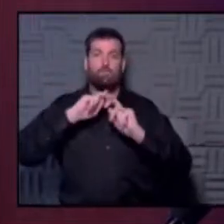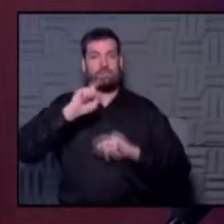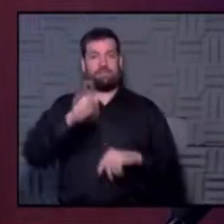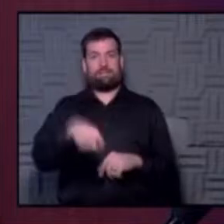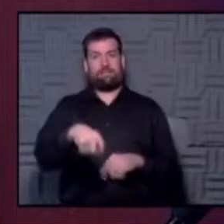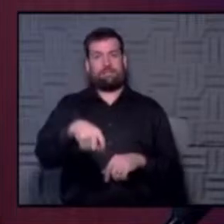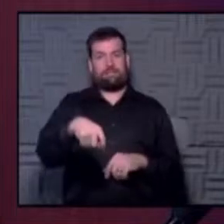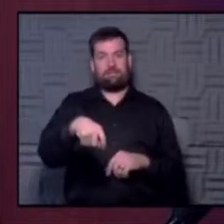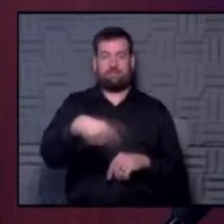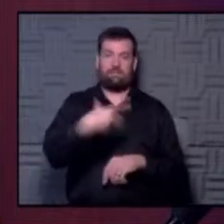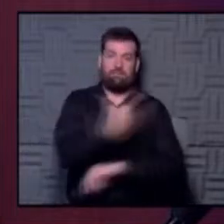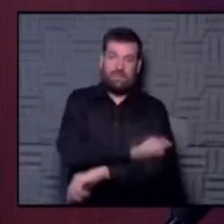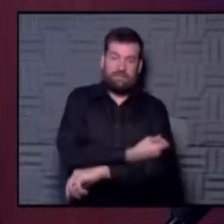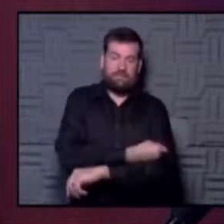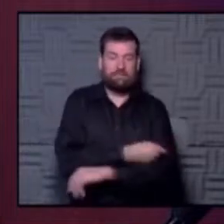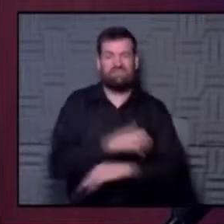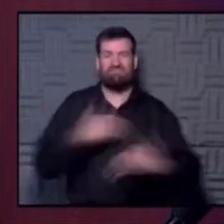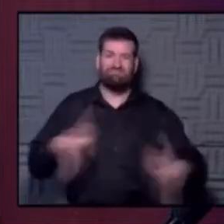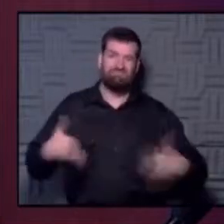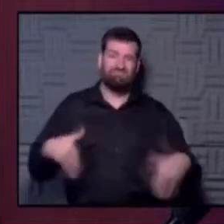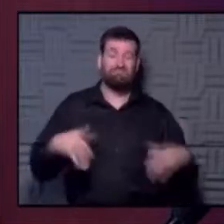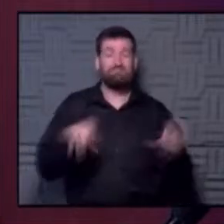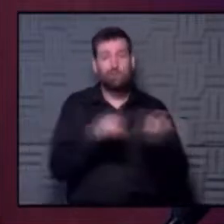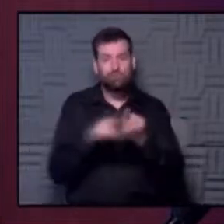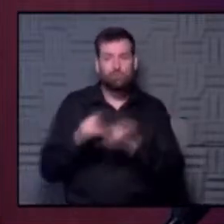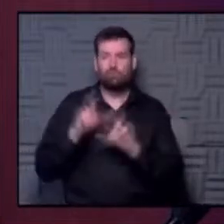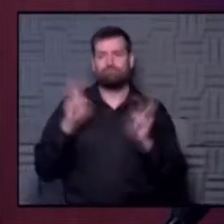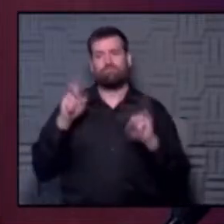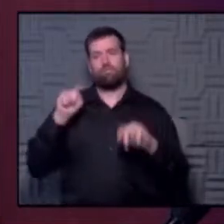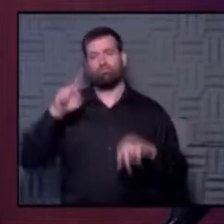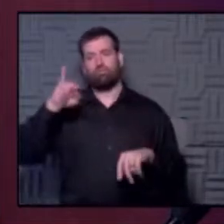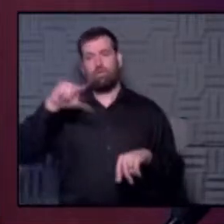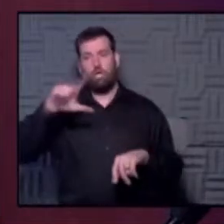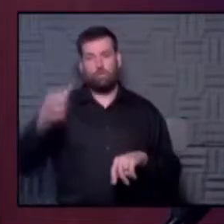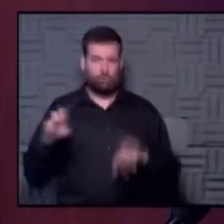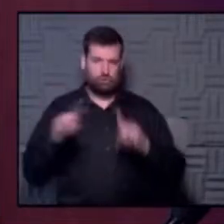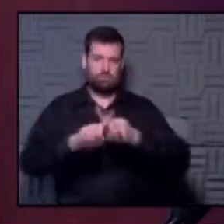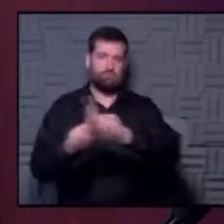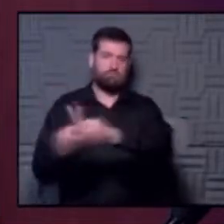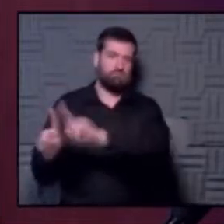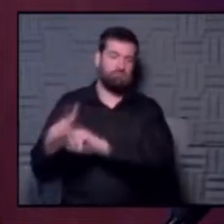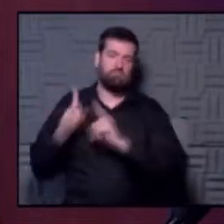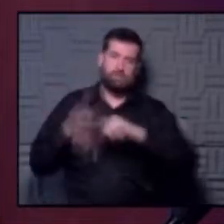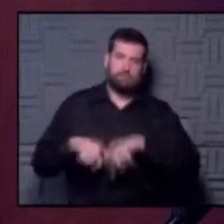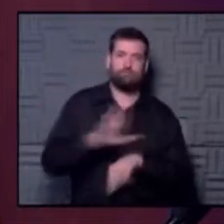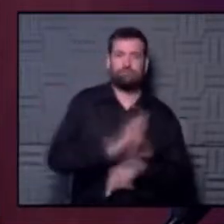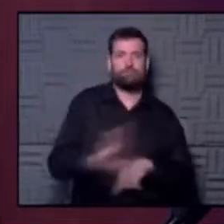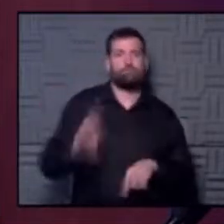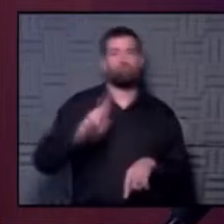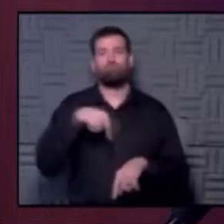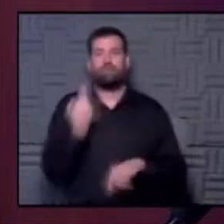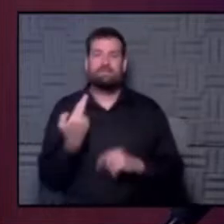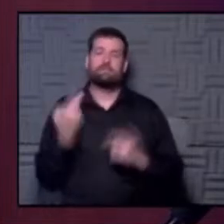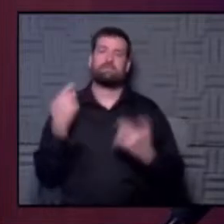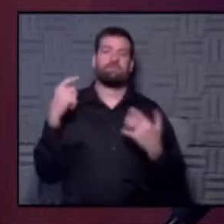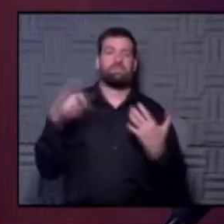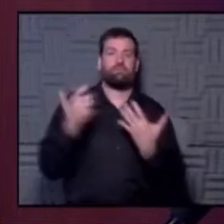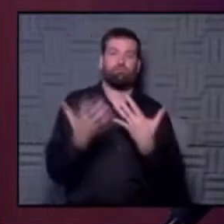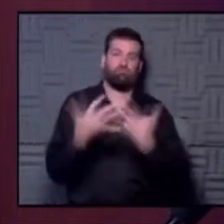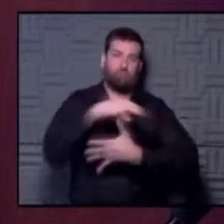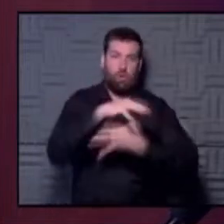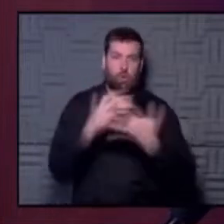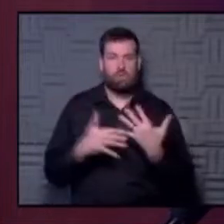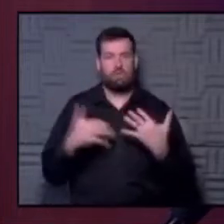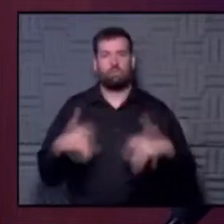need to receive the vaccine, and also the triaging of the different populations based upon risk that need to receive that vaccine in a priority order